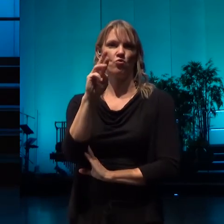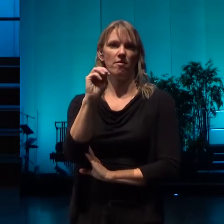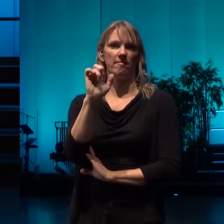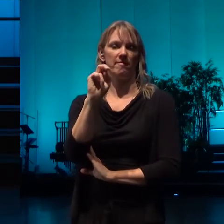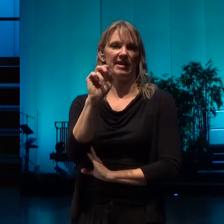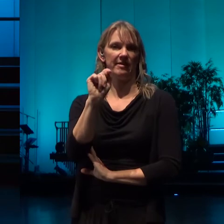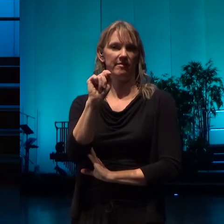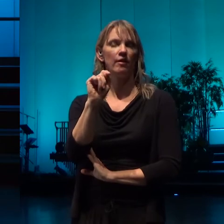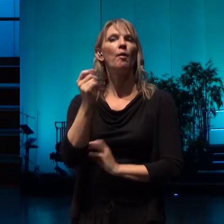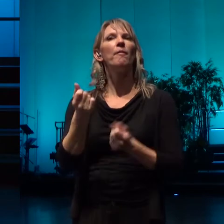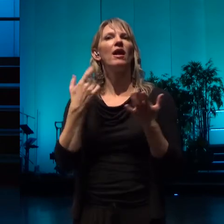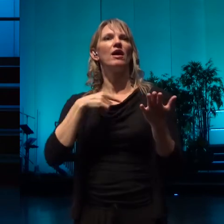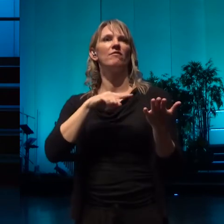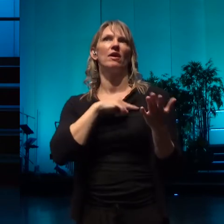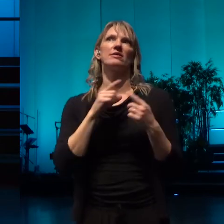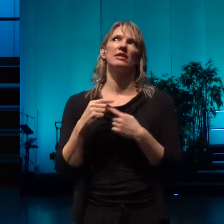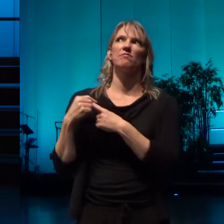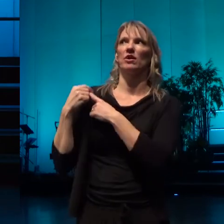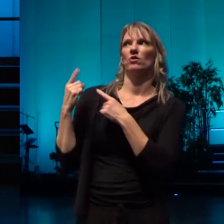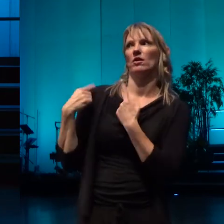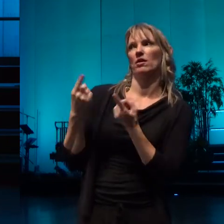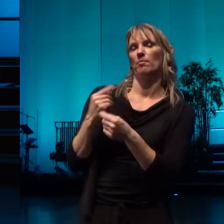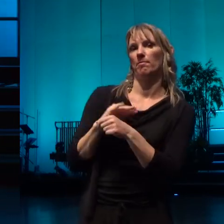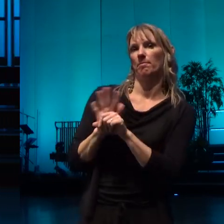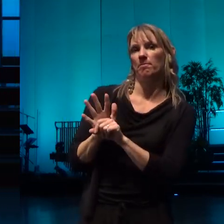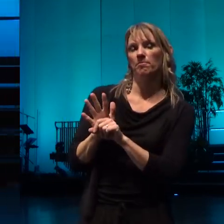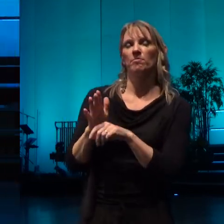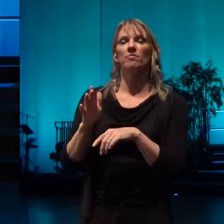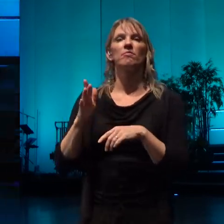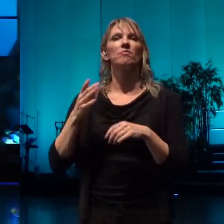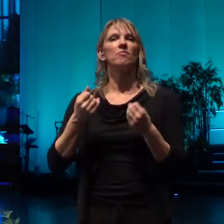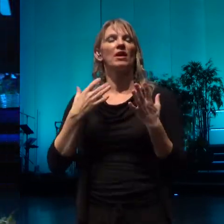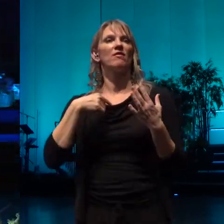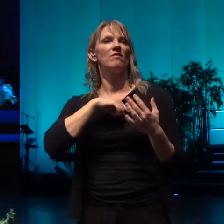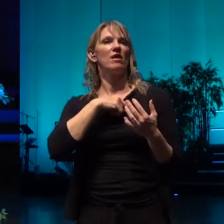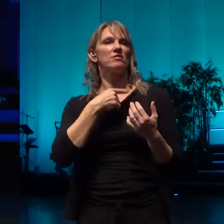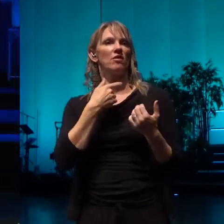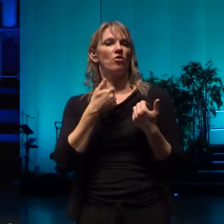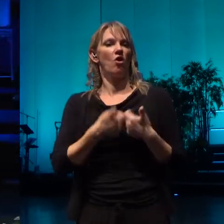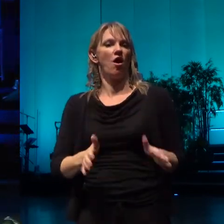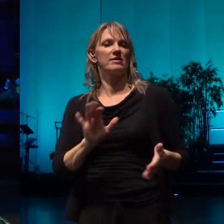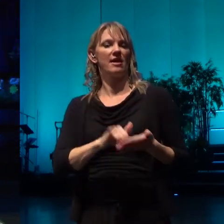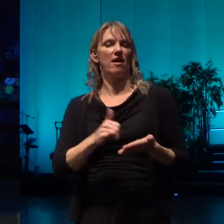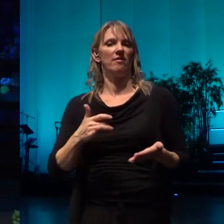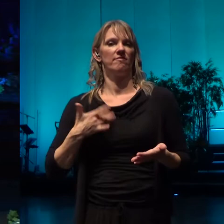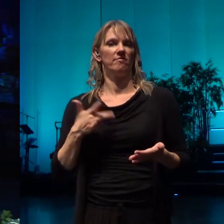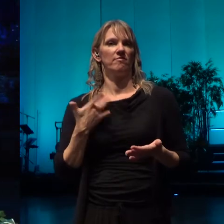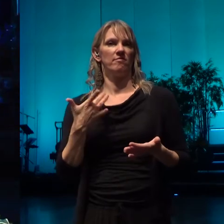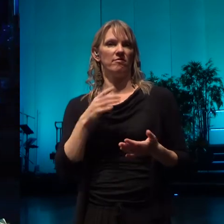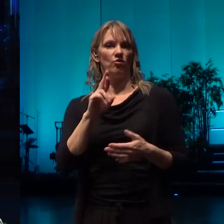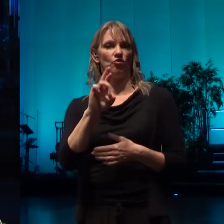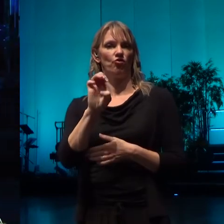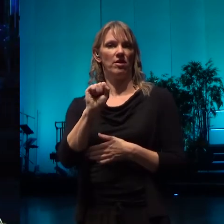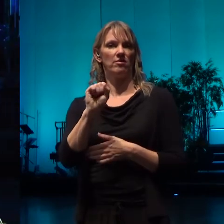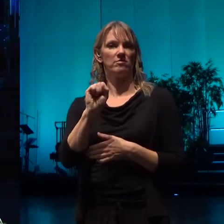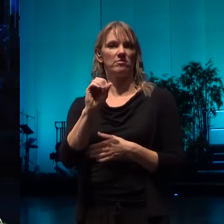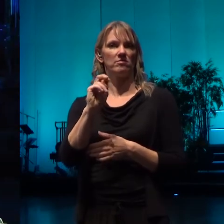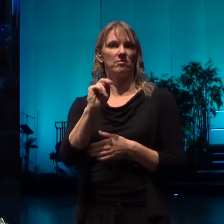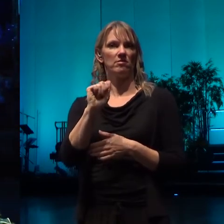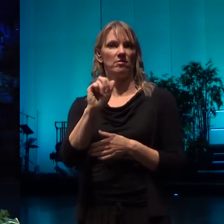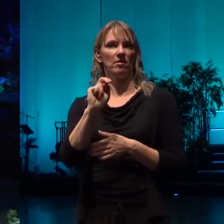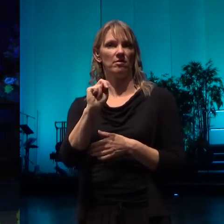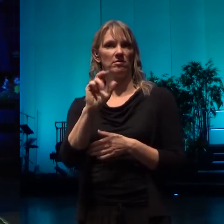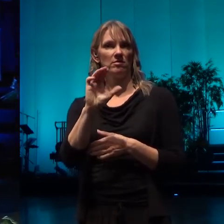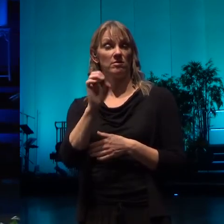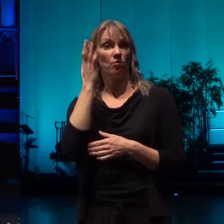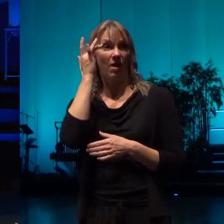of us, especially in these pandemic times, have lost that sense of resonance because we feel that we're living in a world